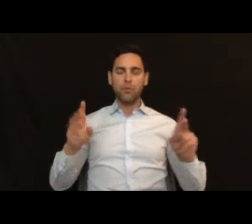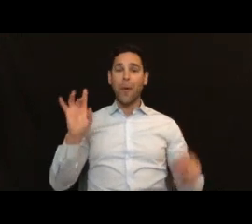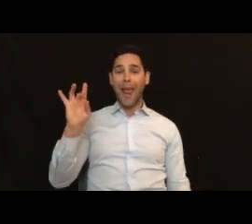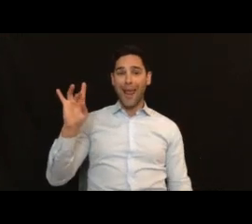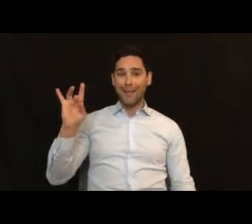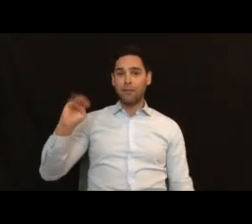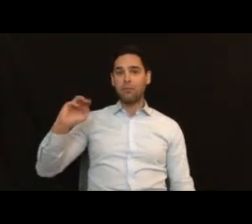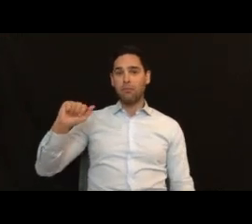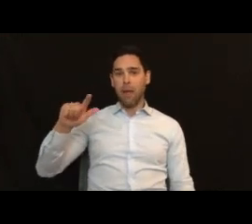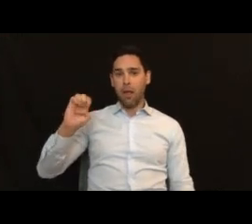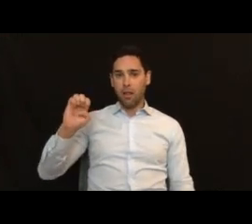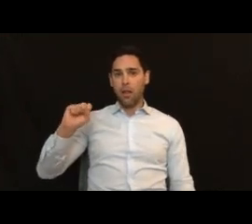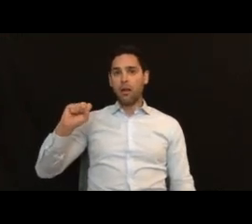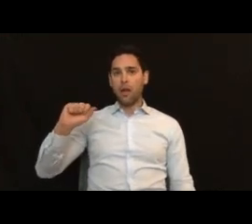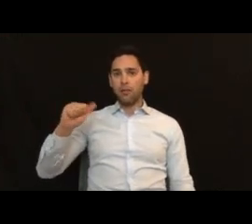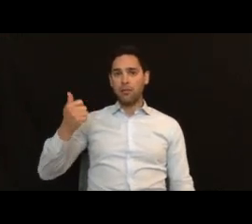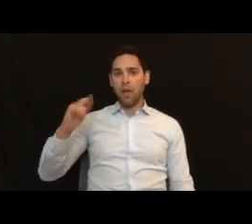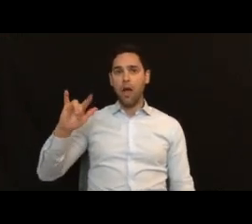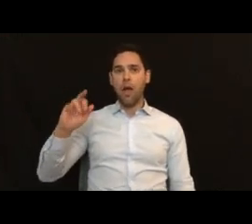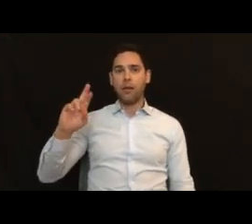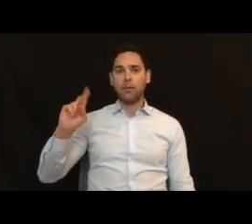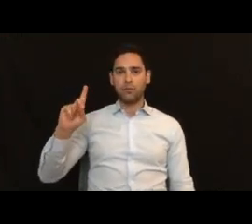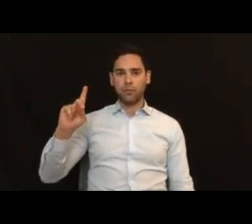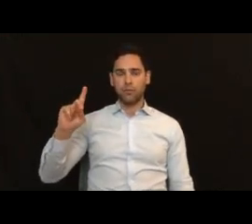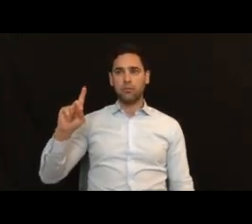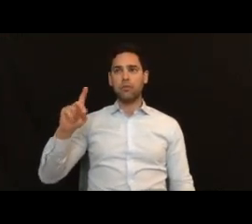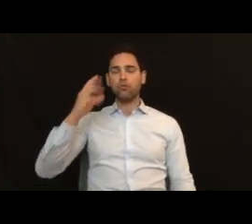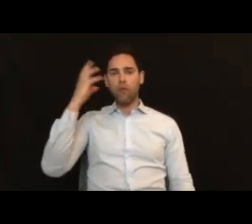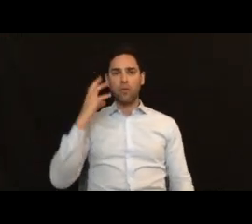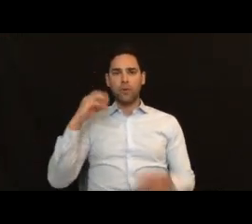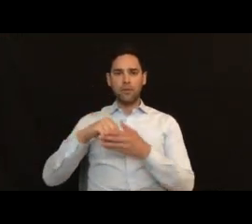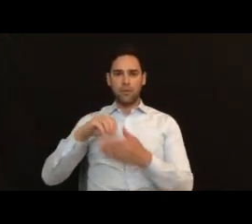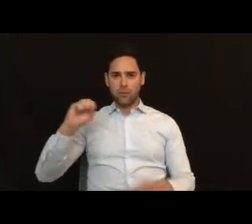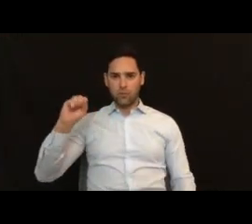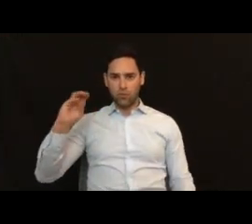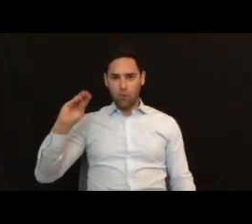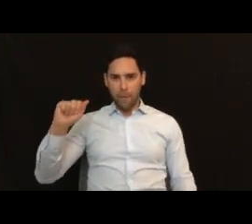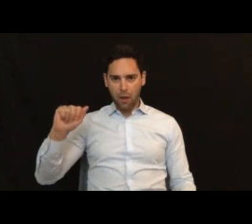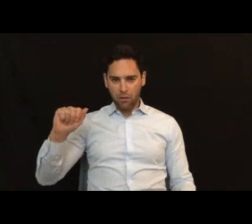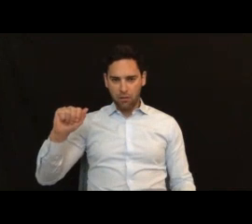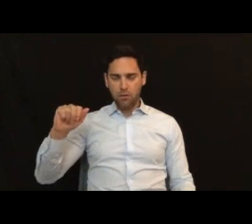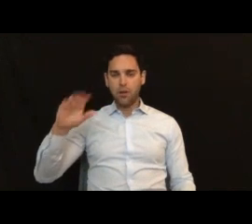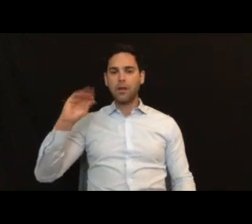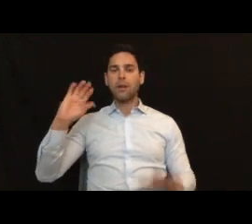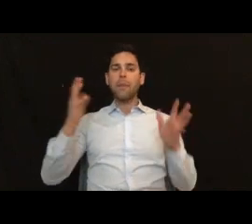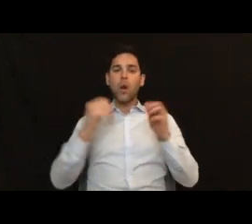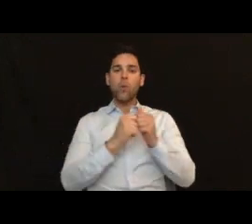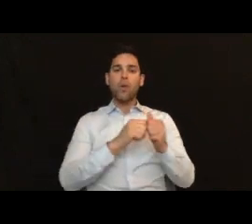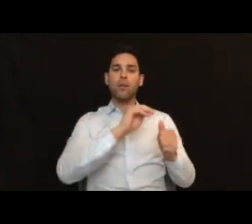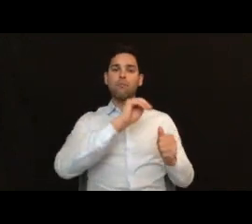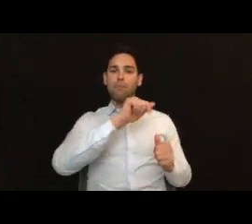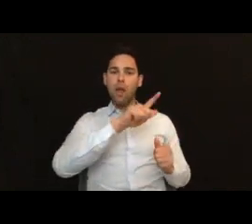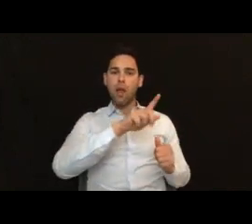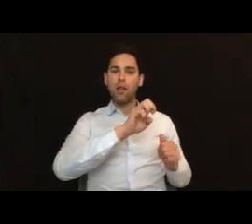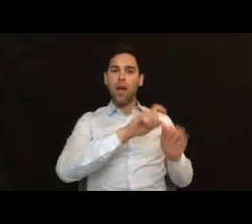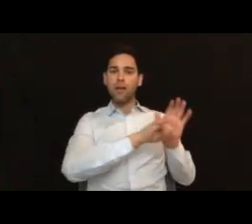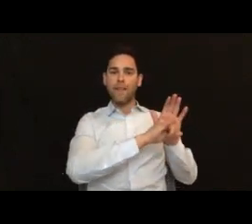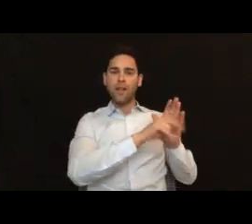I looked at their pronunciation of S and compared them with male identified people from previous studies. So